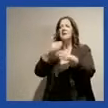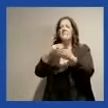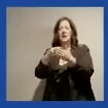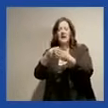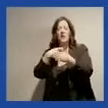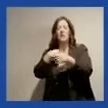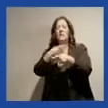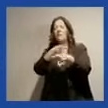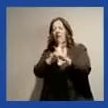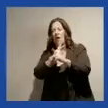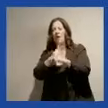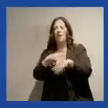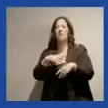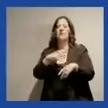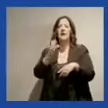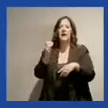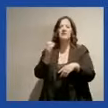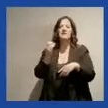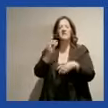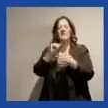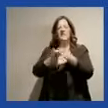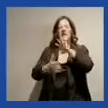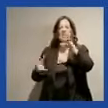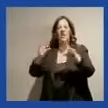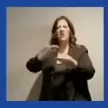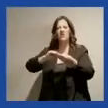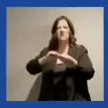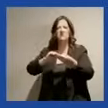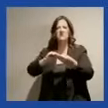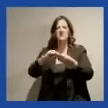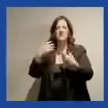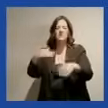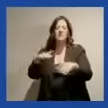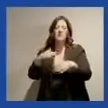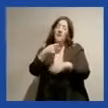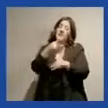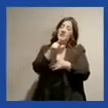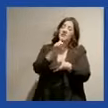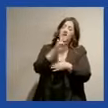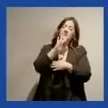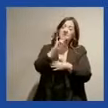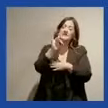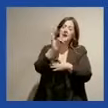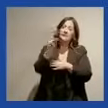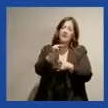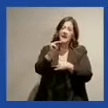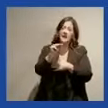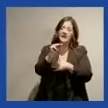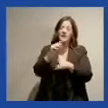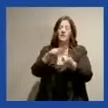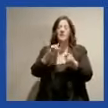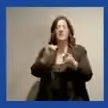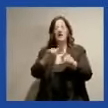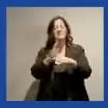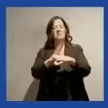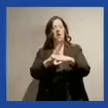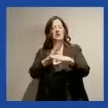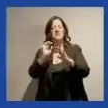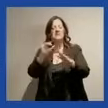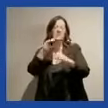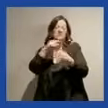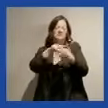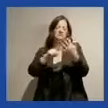borrowing those dollars, $78 million, significant but modest considering the totality of some of the work we're doing. So those are just